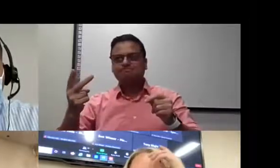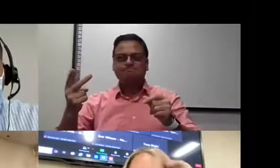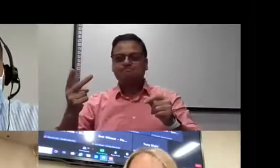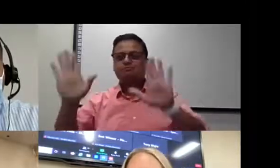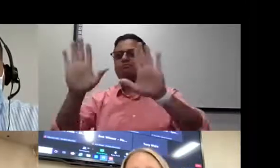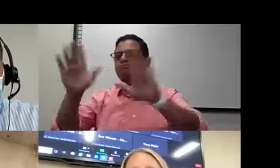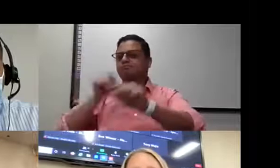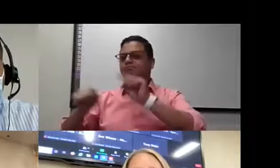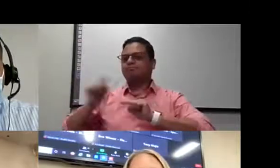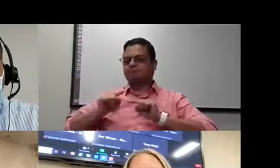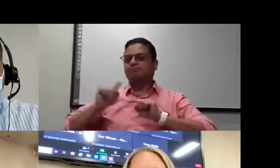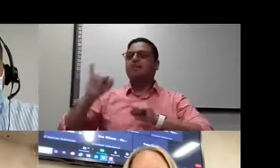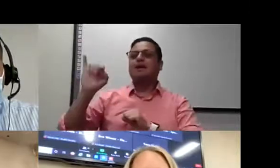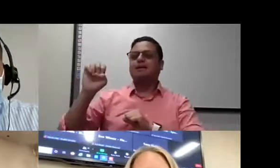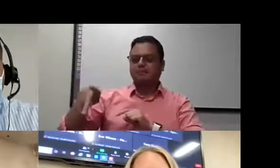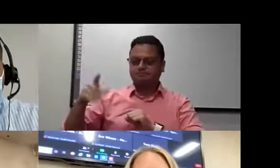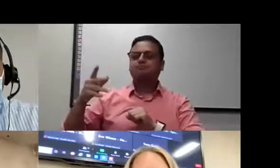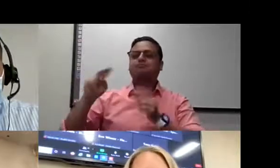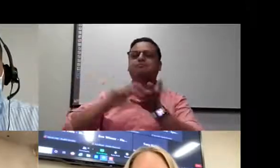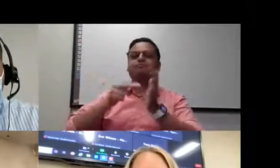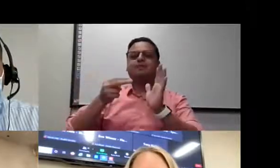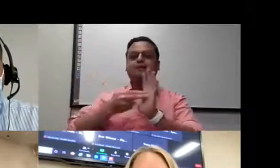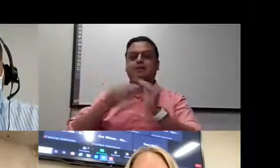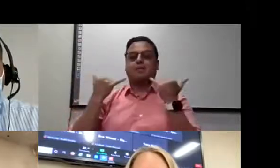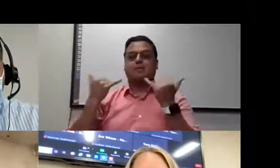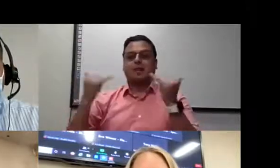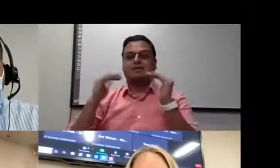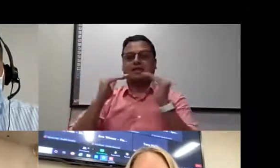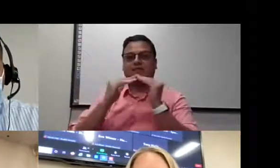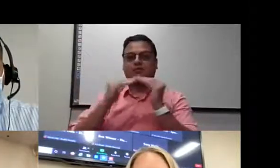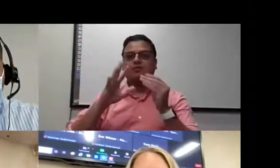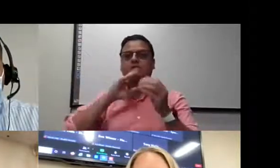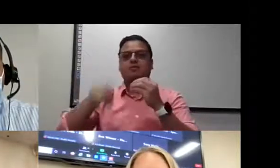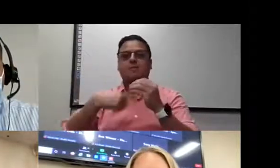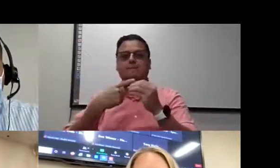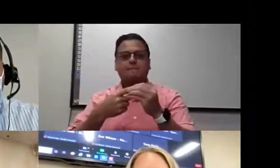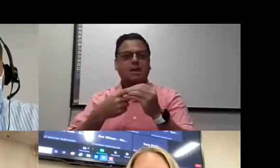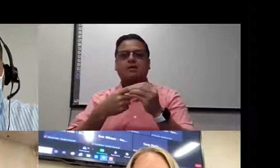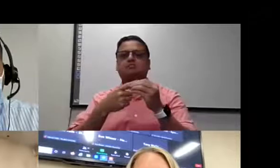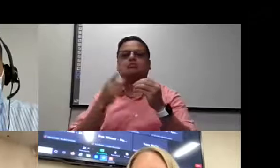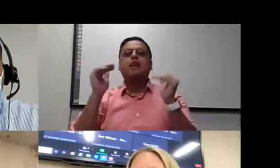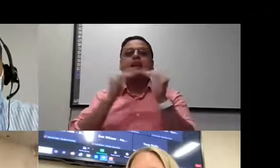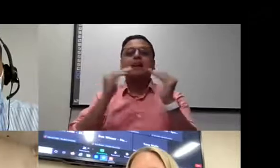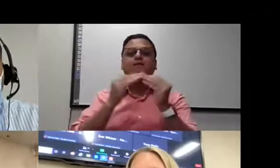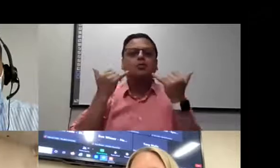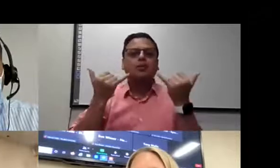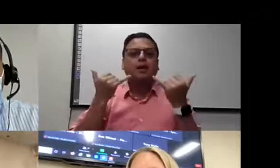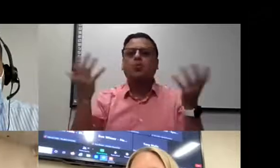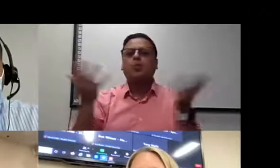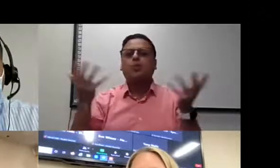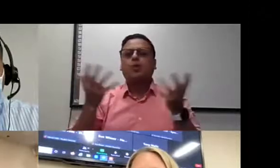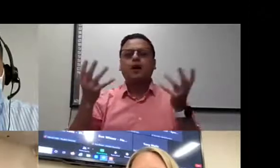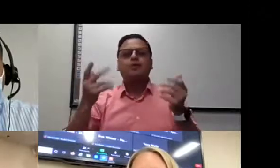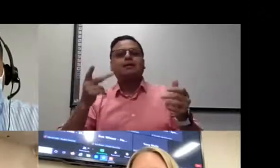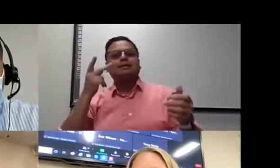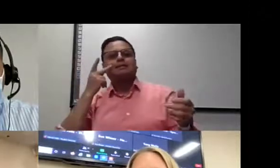when we talk about IEPs, we talk about present levels. We talk about where are we at now so that we can